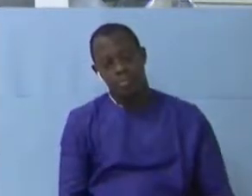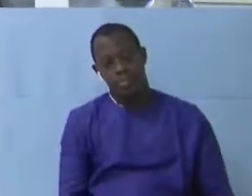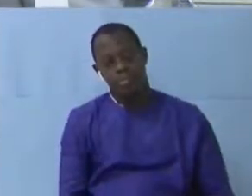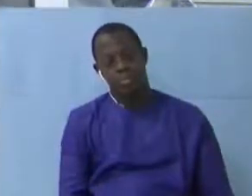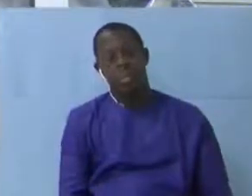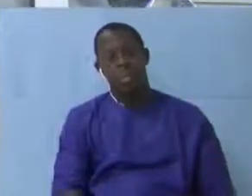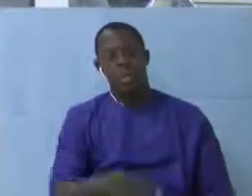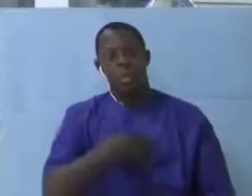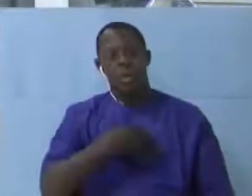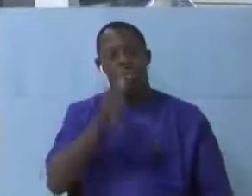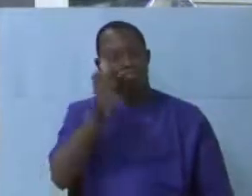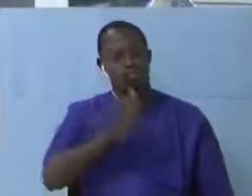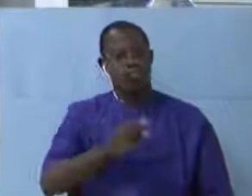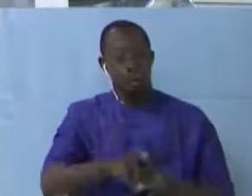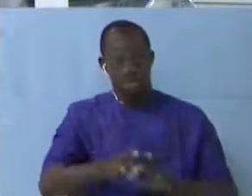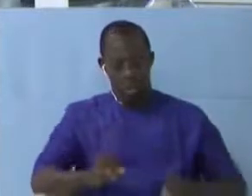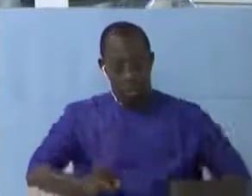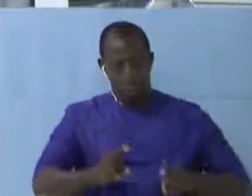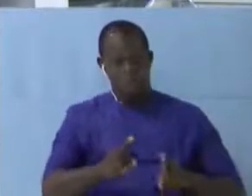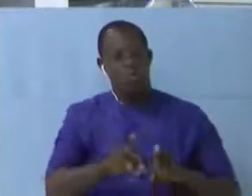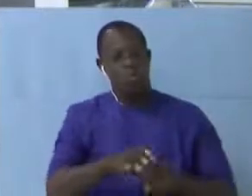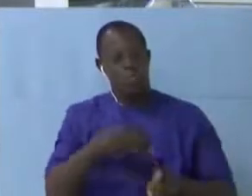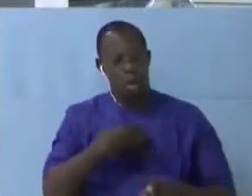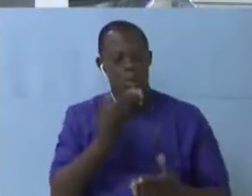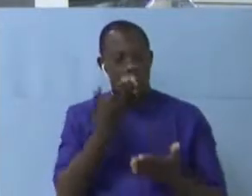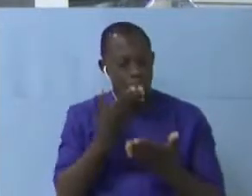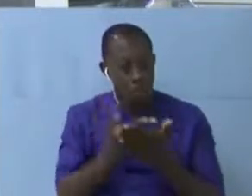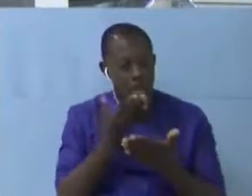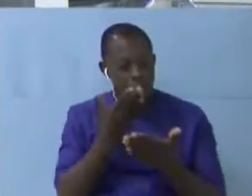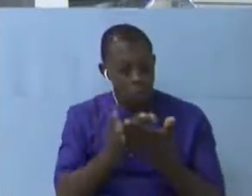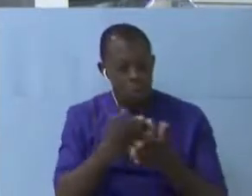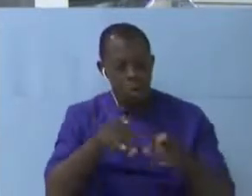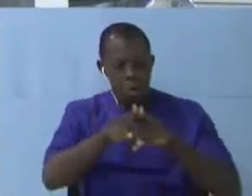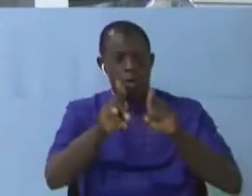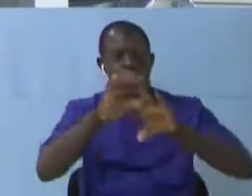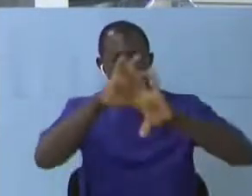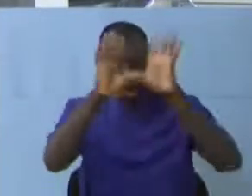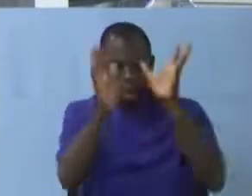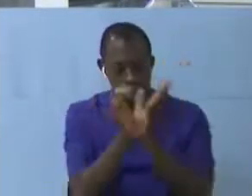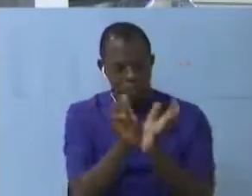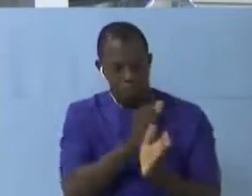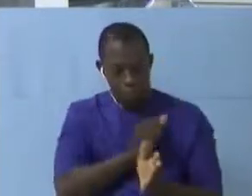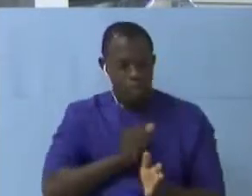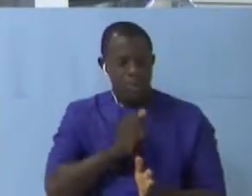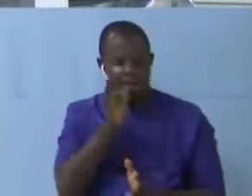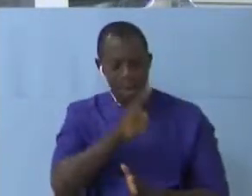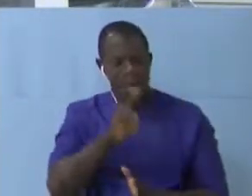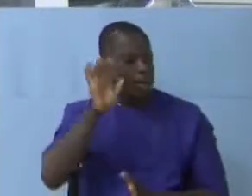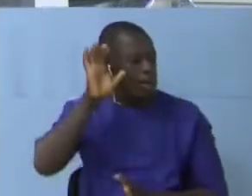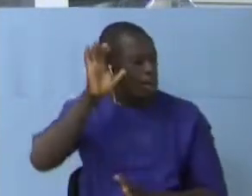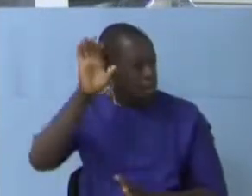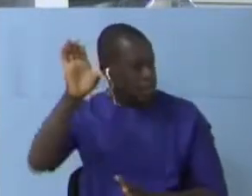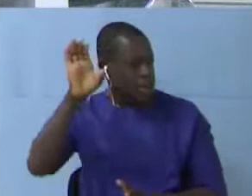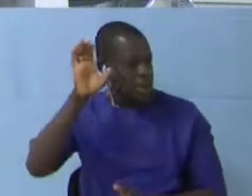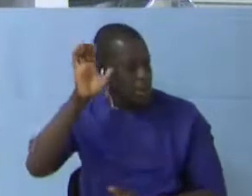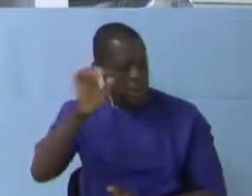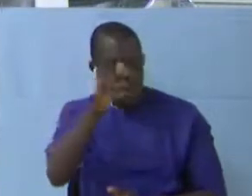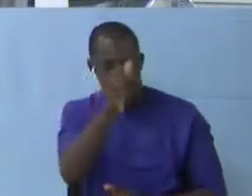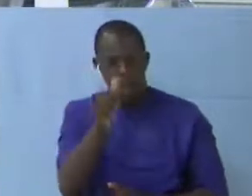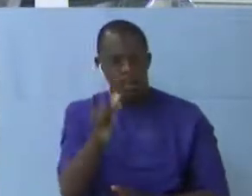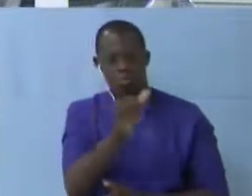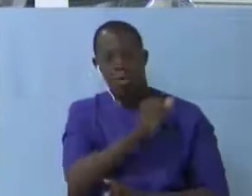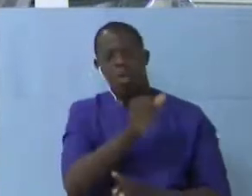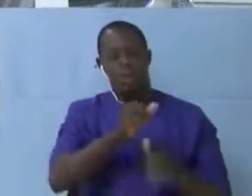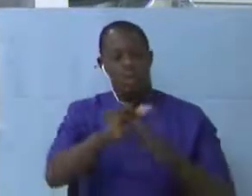also use this opportunity to plead with all of us to start listening to each other. danaa sukkandiku nag si bunta bi di sàkku si ñun ñëpp